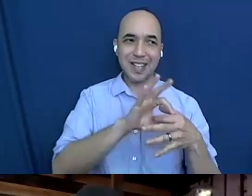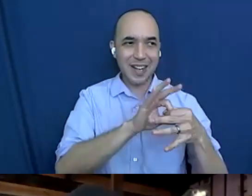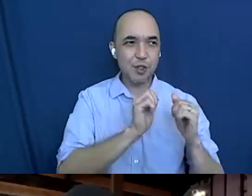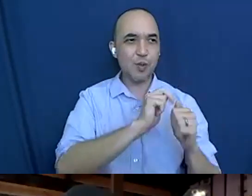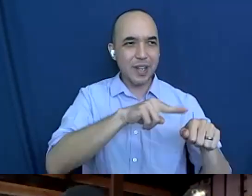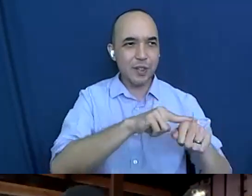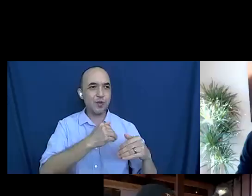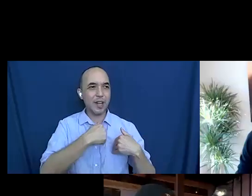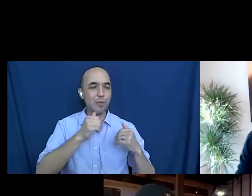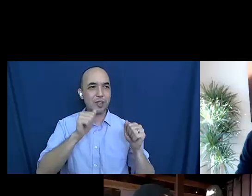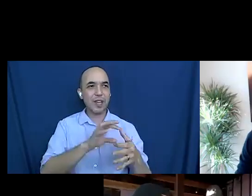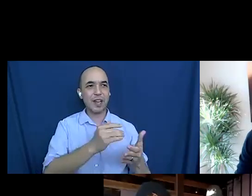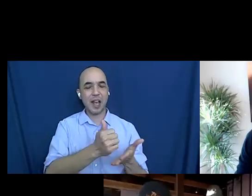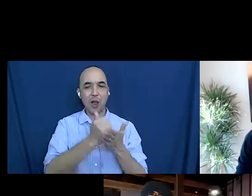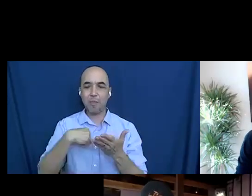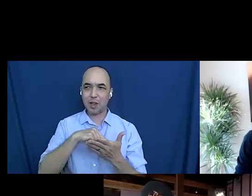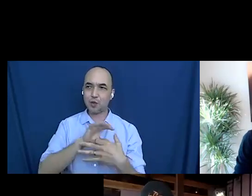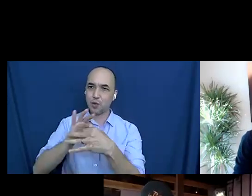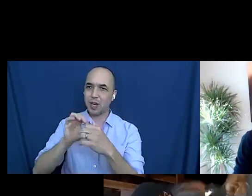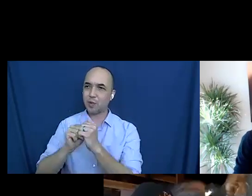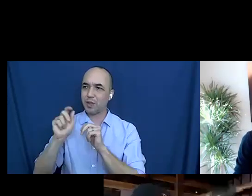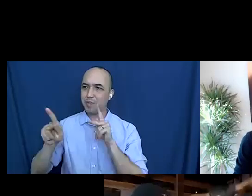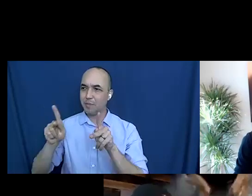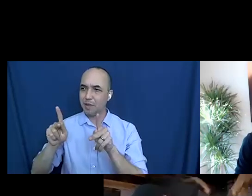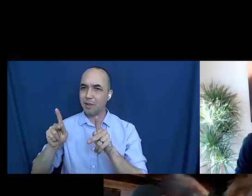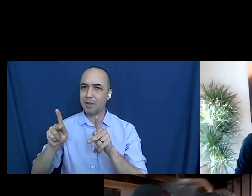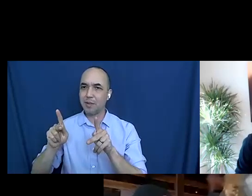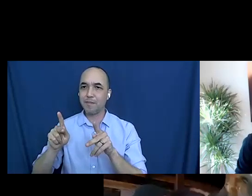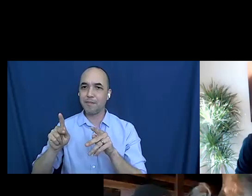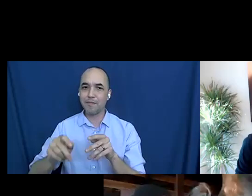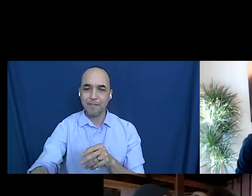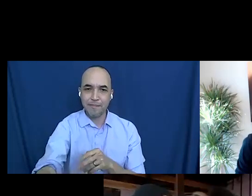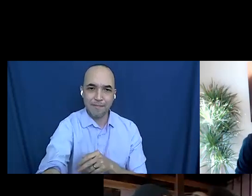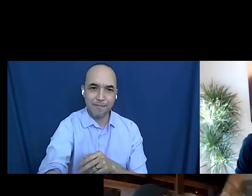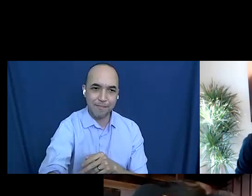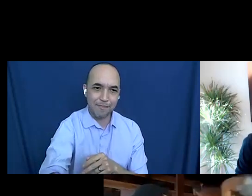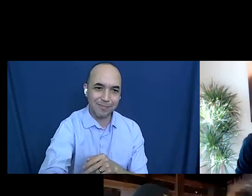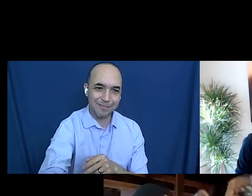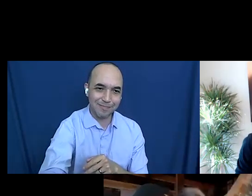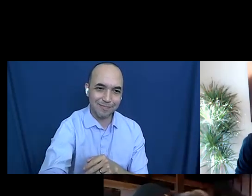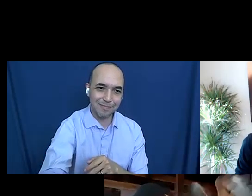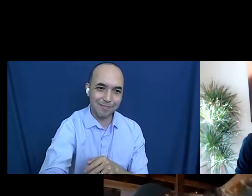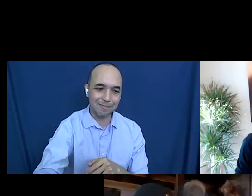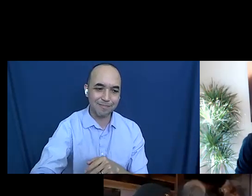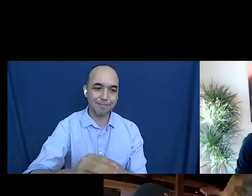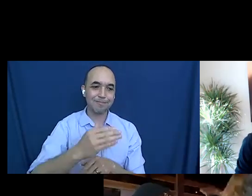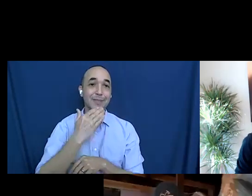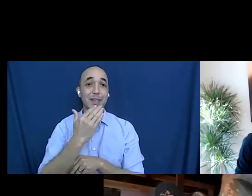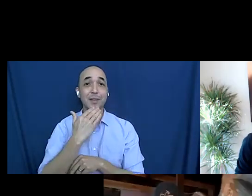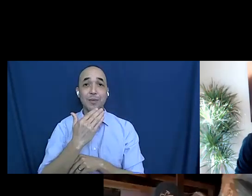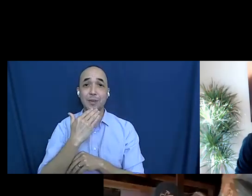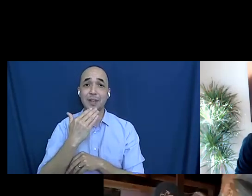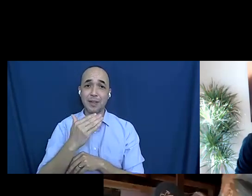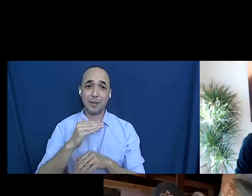Thank you. Thank you, guys. All right. Thank you, Rodney. Yeah. Want to say bye? Say bye-bye. Bye, Agnes. Oh, nice work.